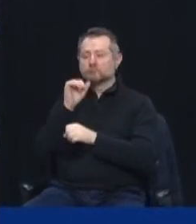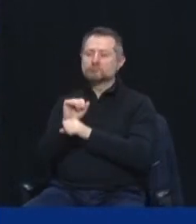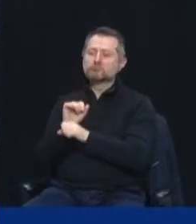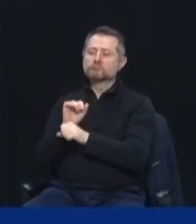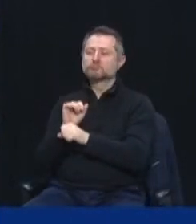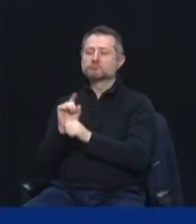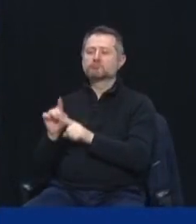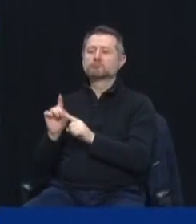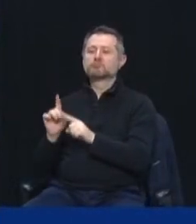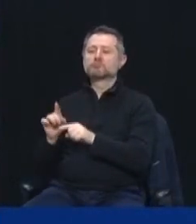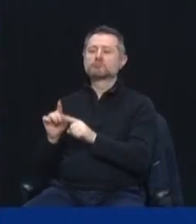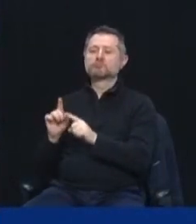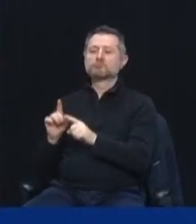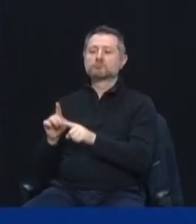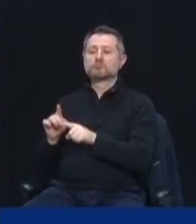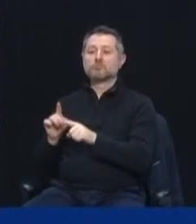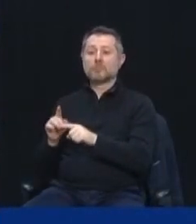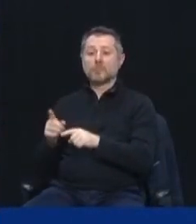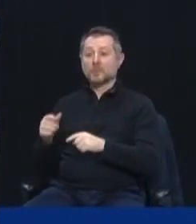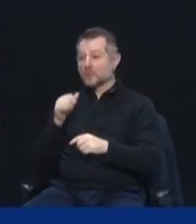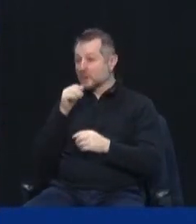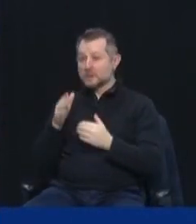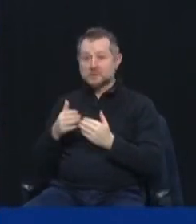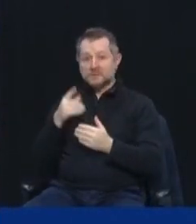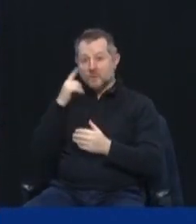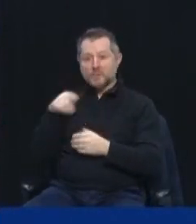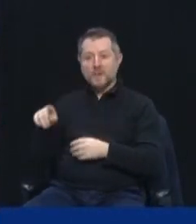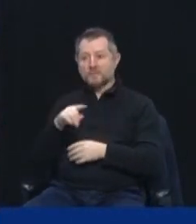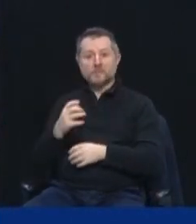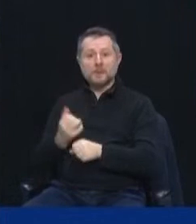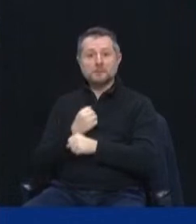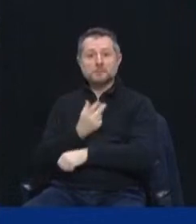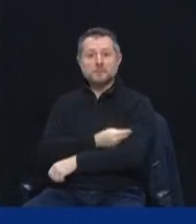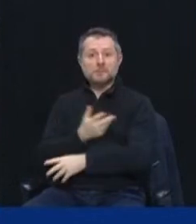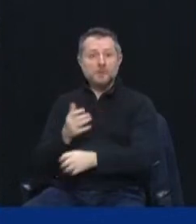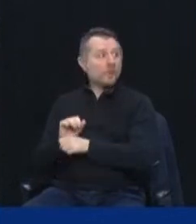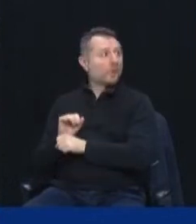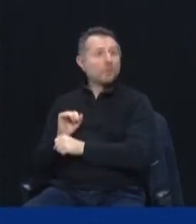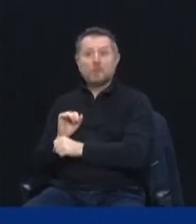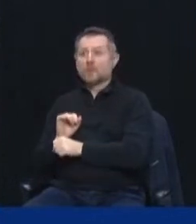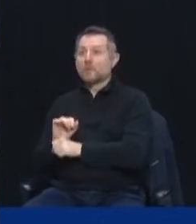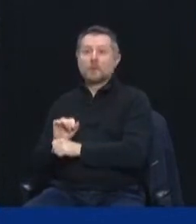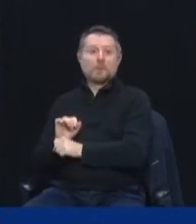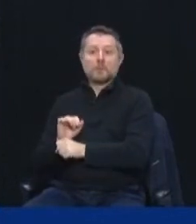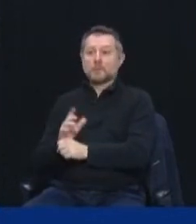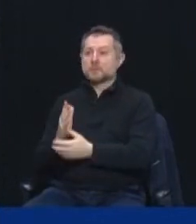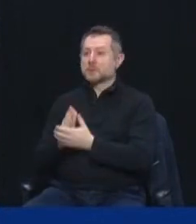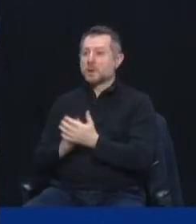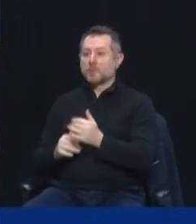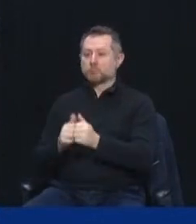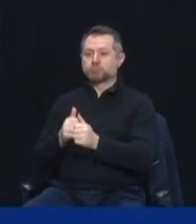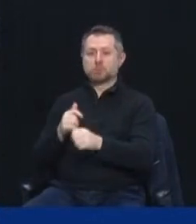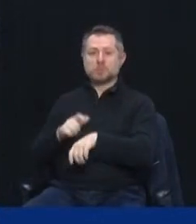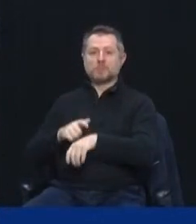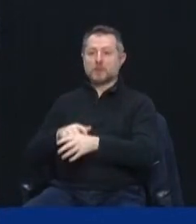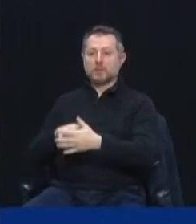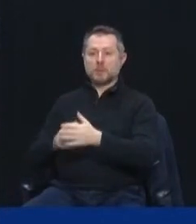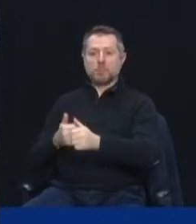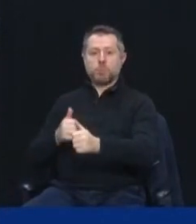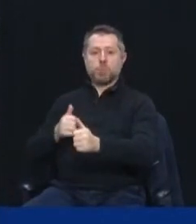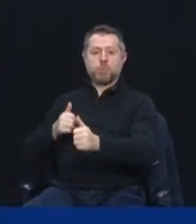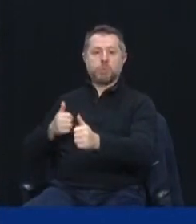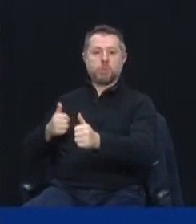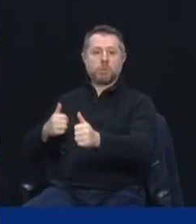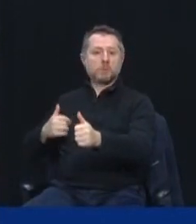How about if it wasn't that easy for you? Then you're going to see a lag in the vaccine. We see a lag in the vaccine. It's